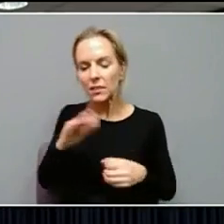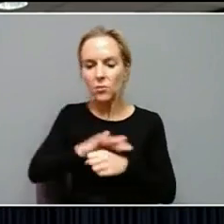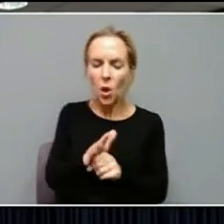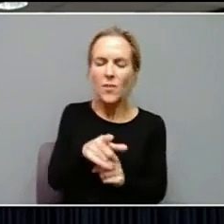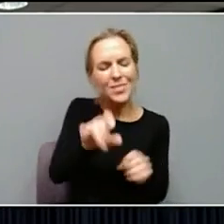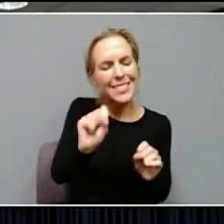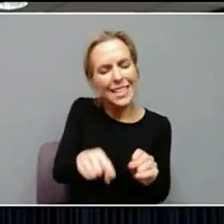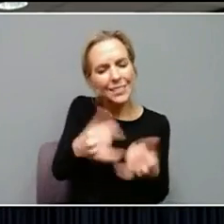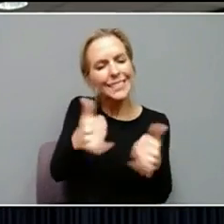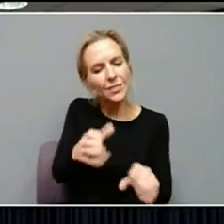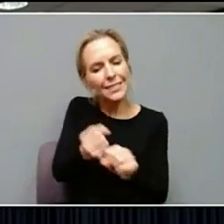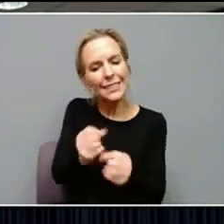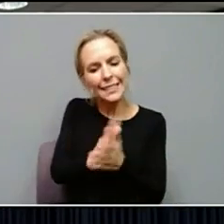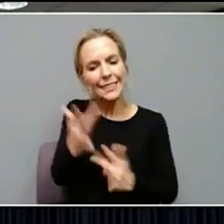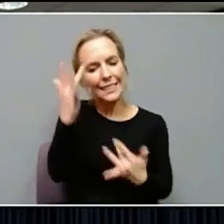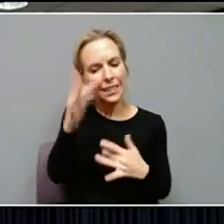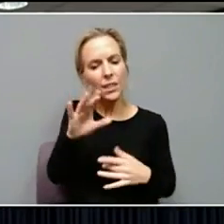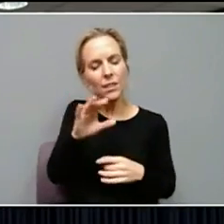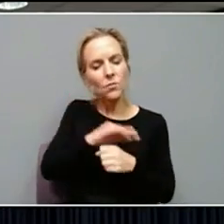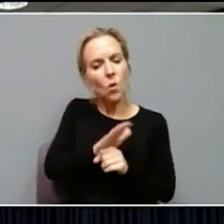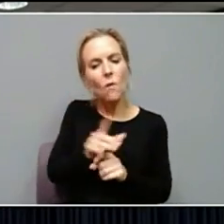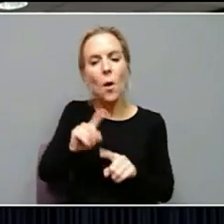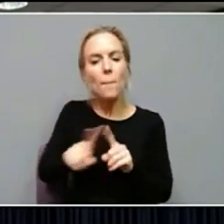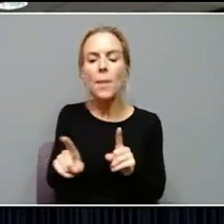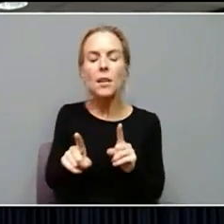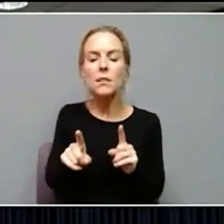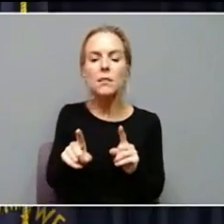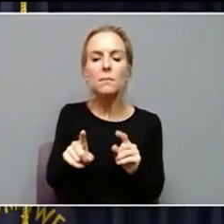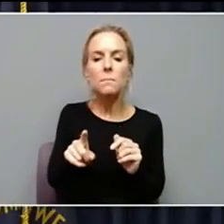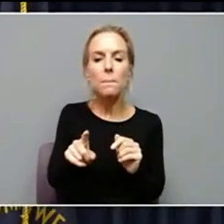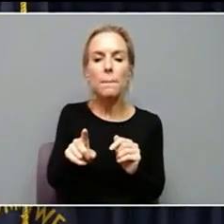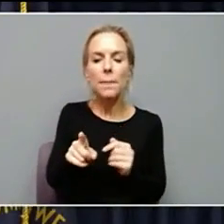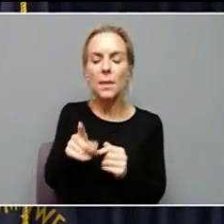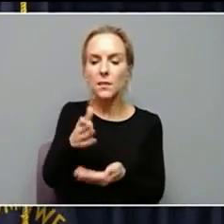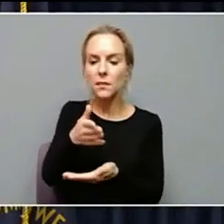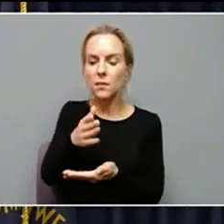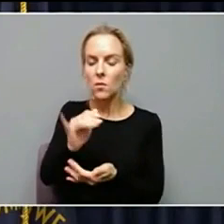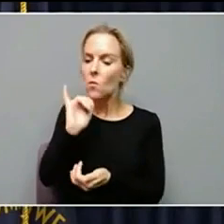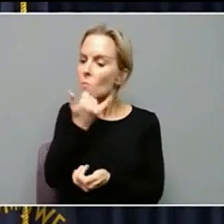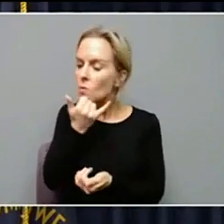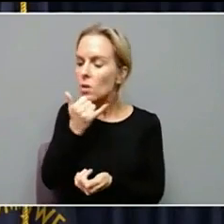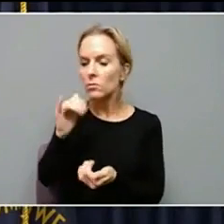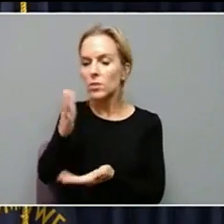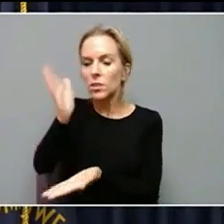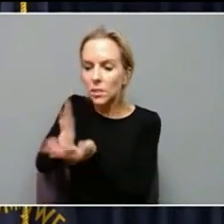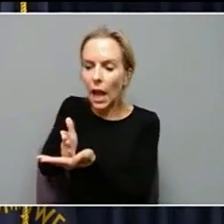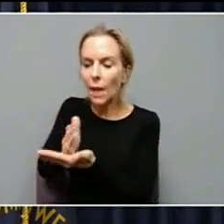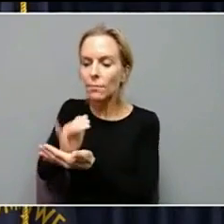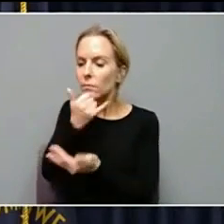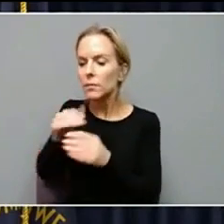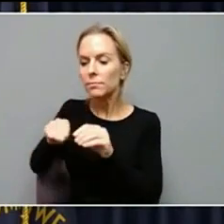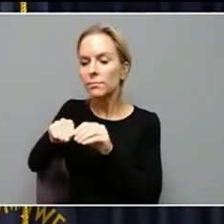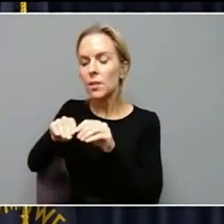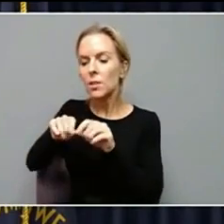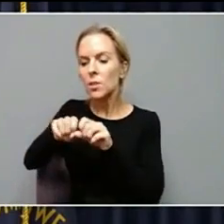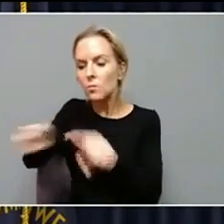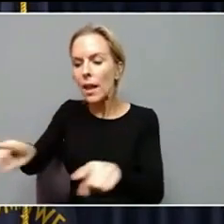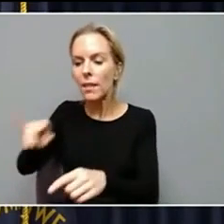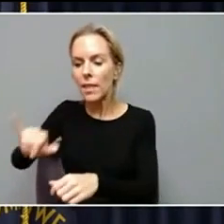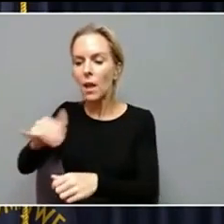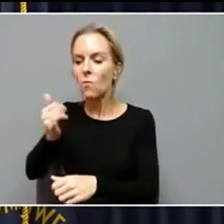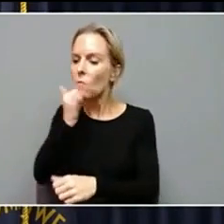you still can. But aside from stop, you know, spreading misinformation, what else can people be told aside from just, you know,